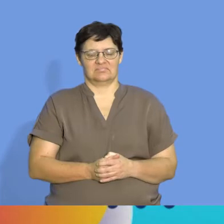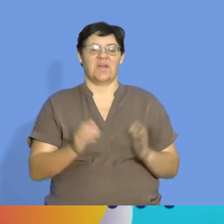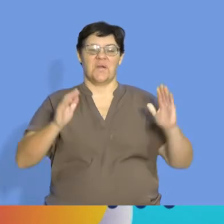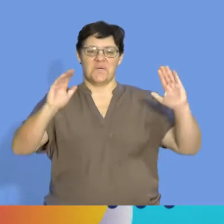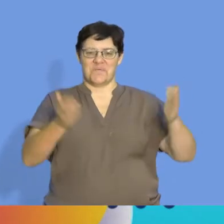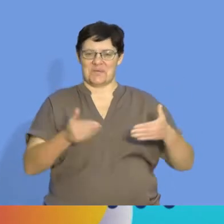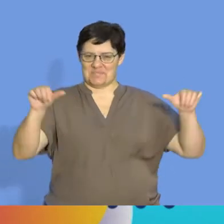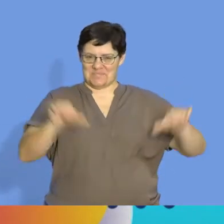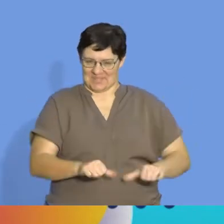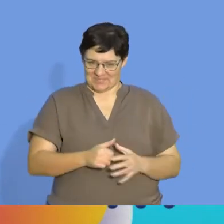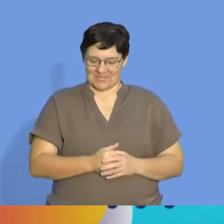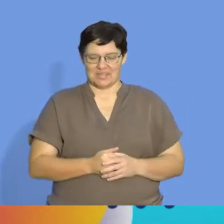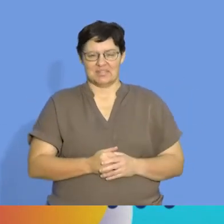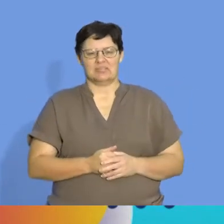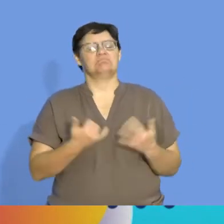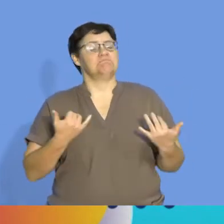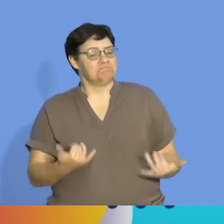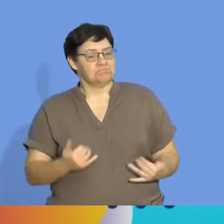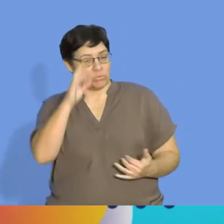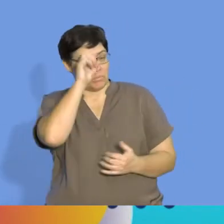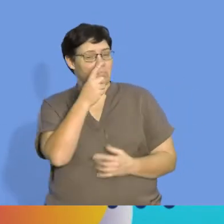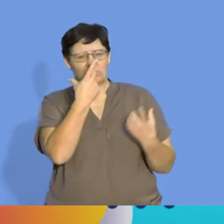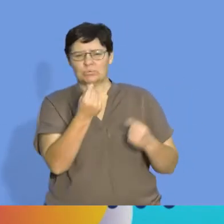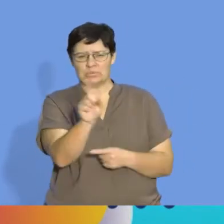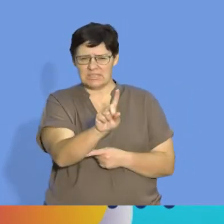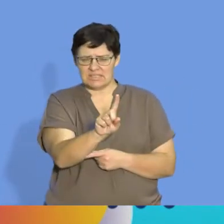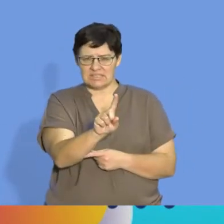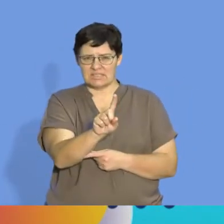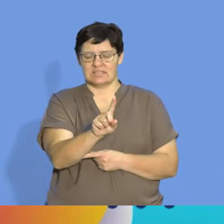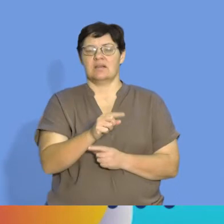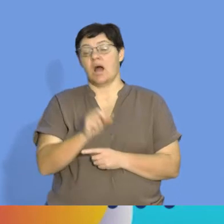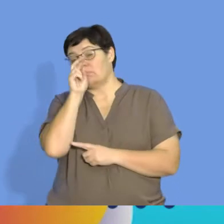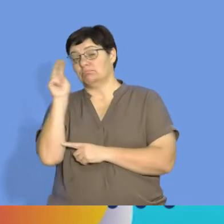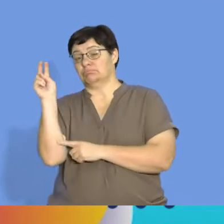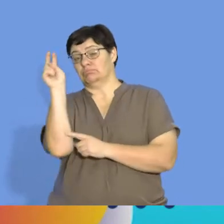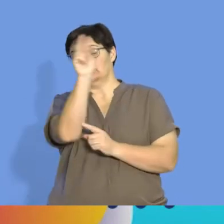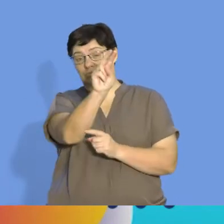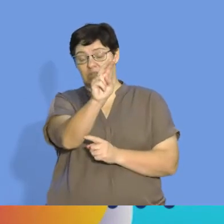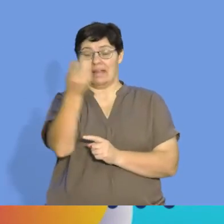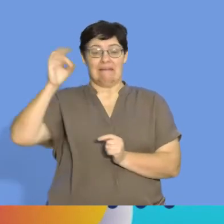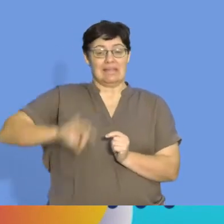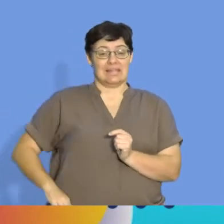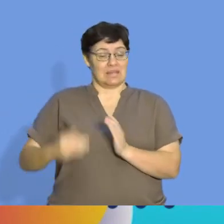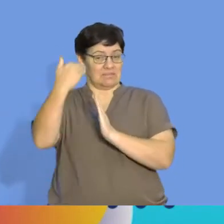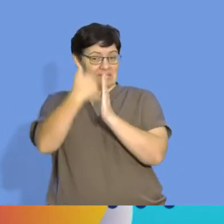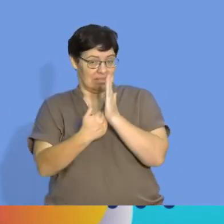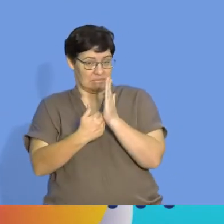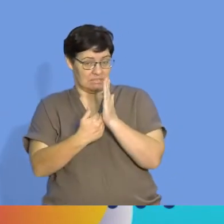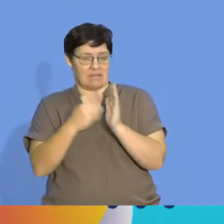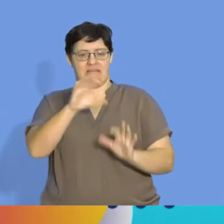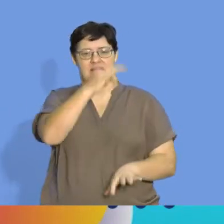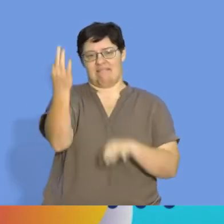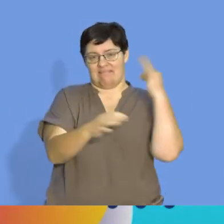Welcome back, accounting boffins. Remember, we're busy analyzing a projected income statement.